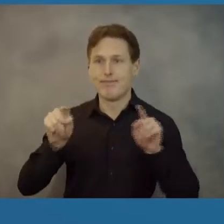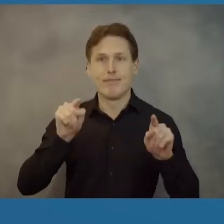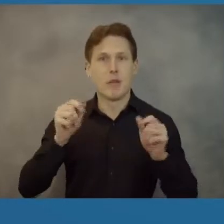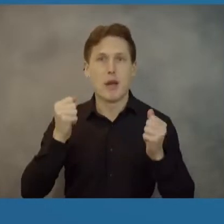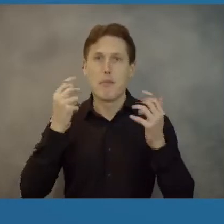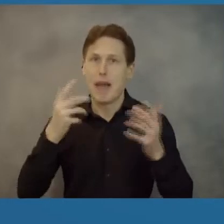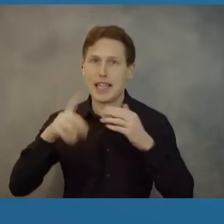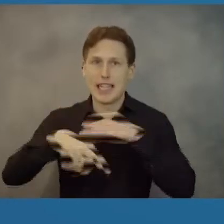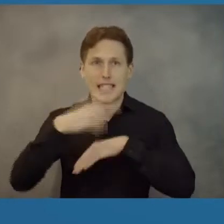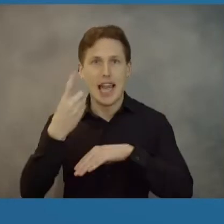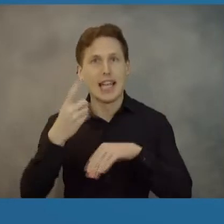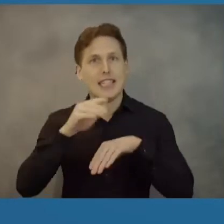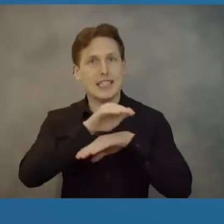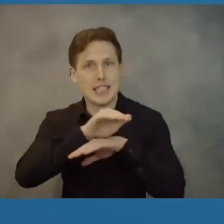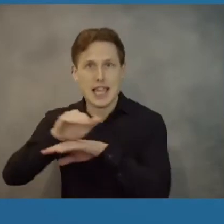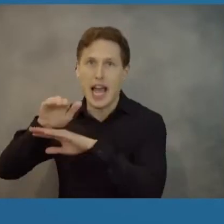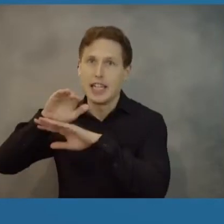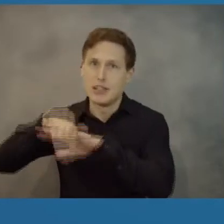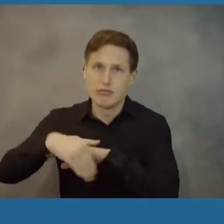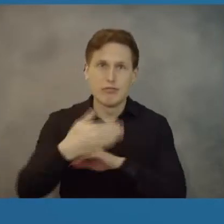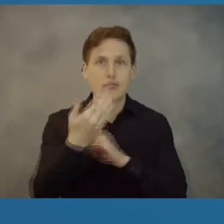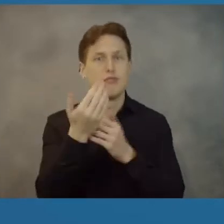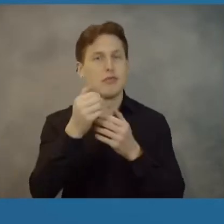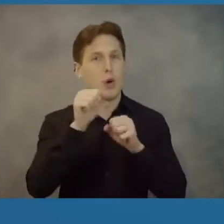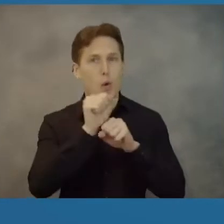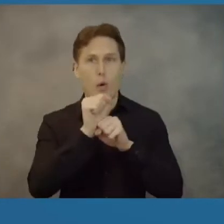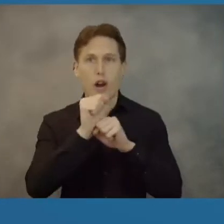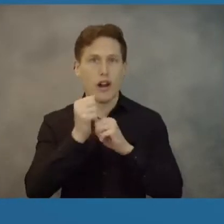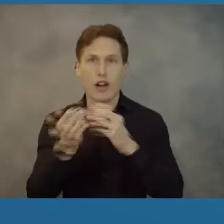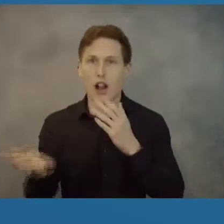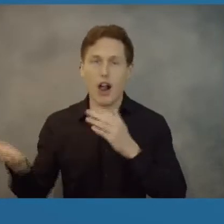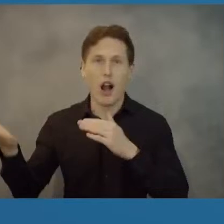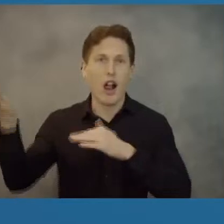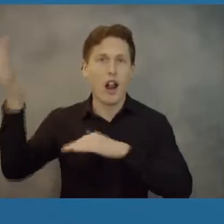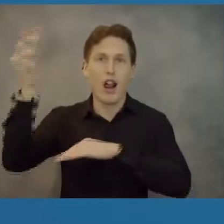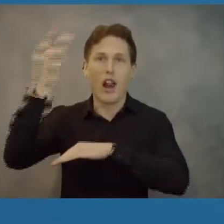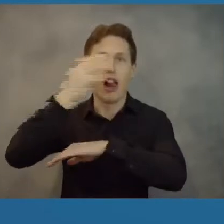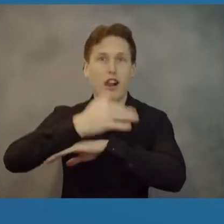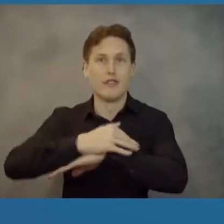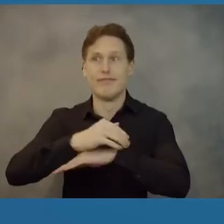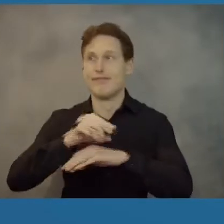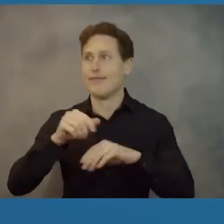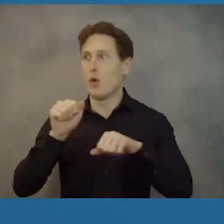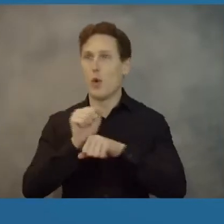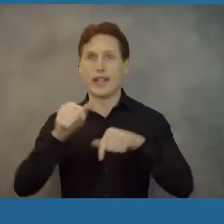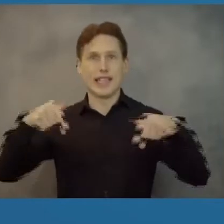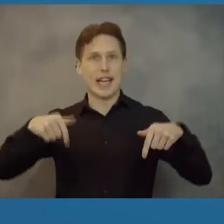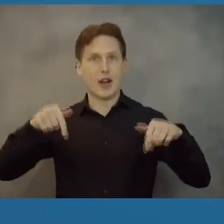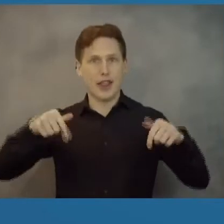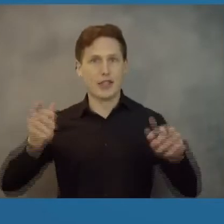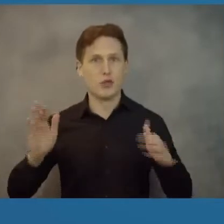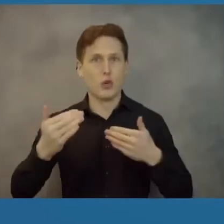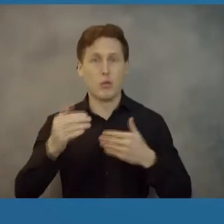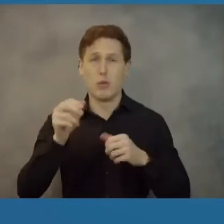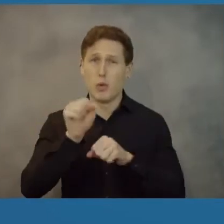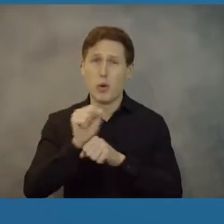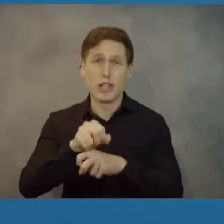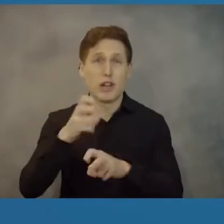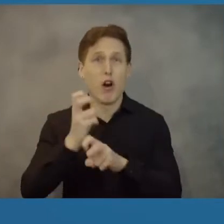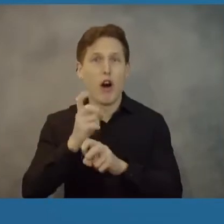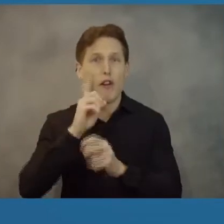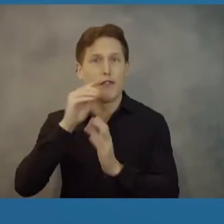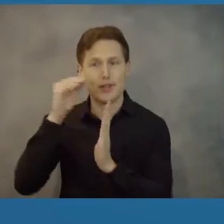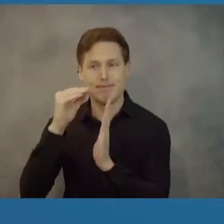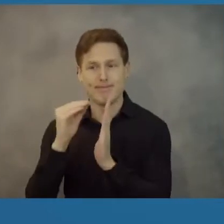more days, more nights, more breakfasts, lunches, dinners in this room, working really hard to put together a budget that everyone